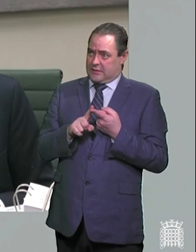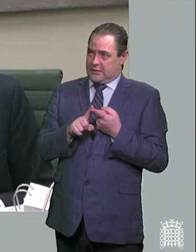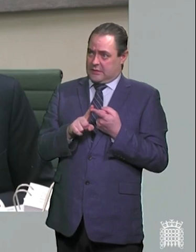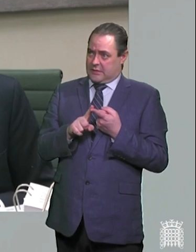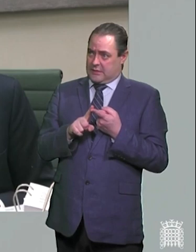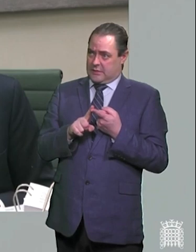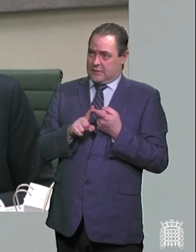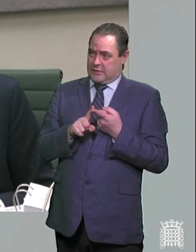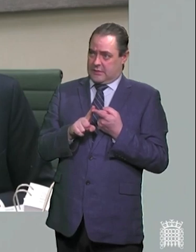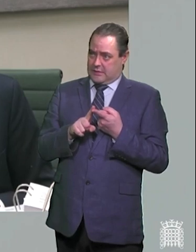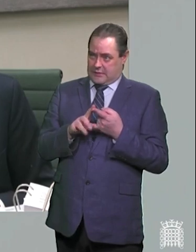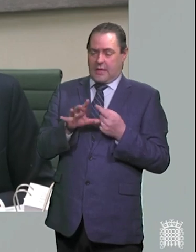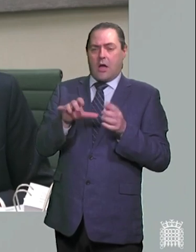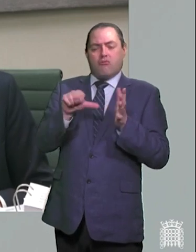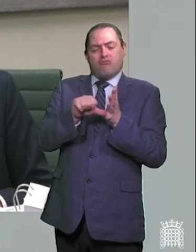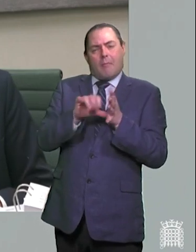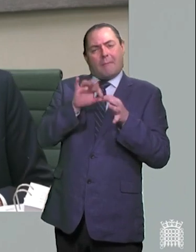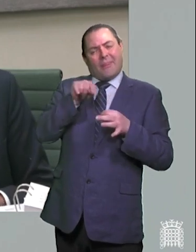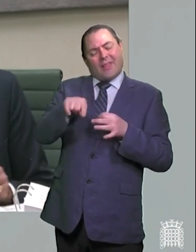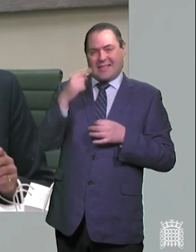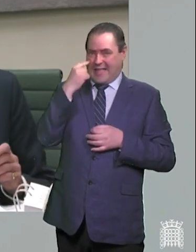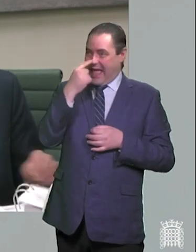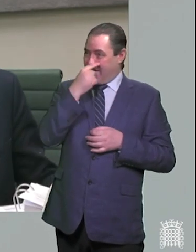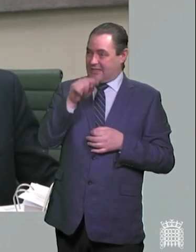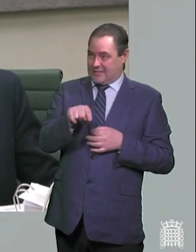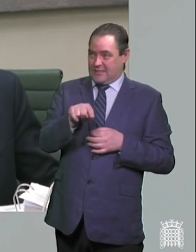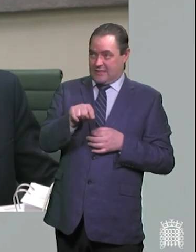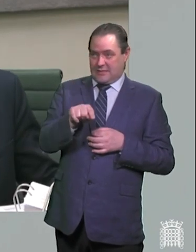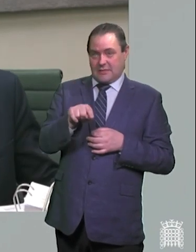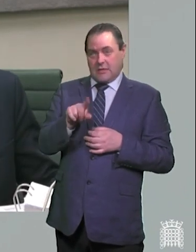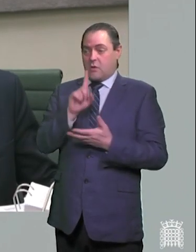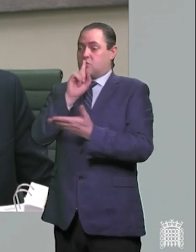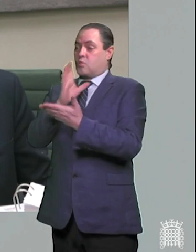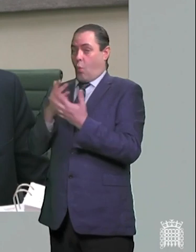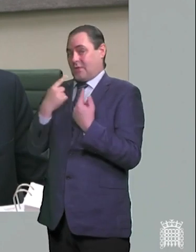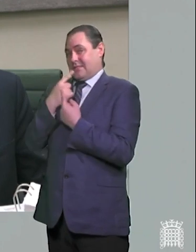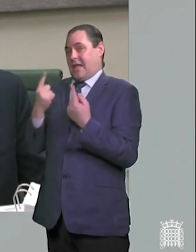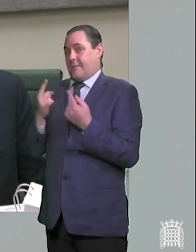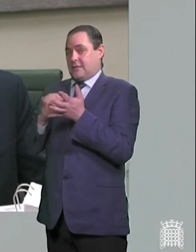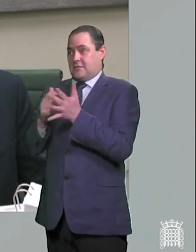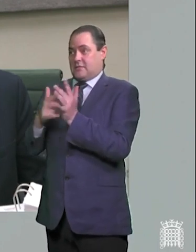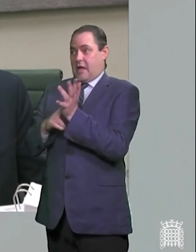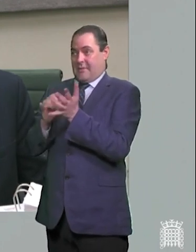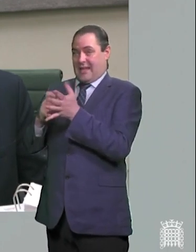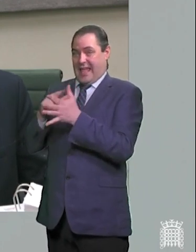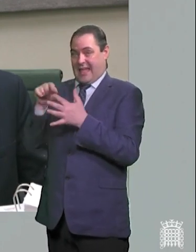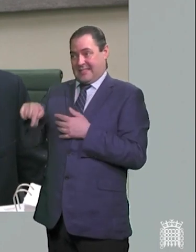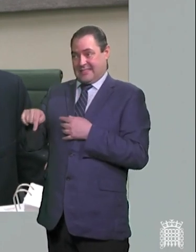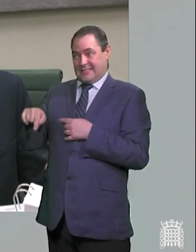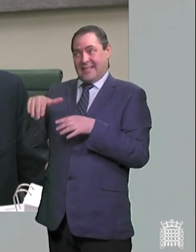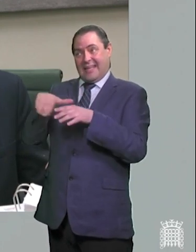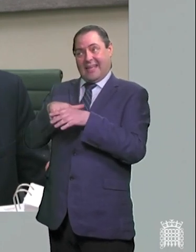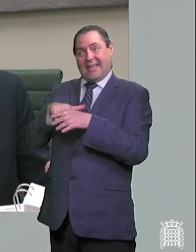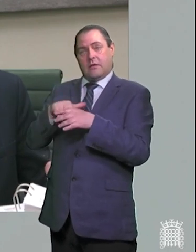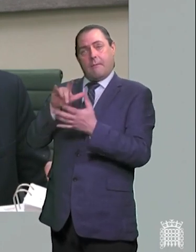The difficulty we have with that evidence is in the sworn statement from Simon Case, which I'm afraid is not in the